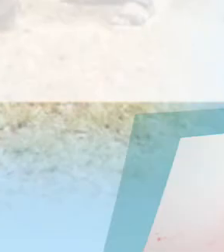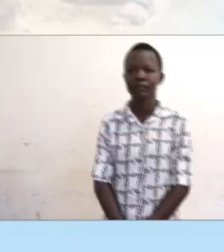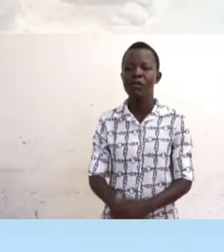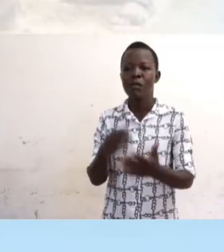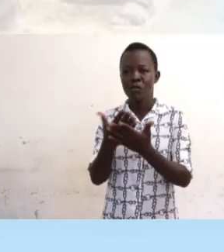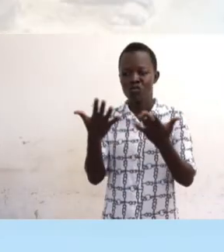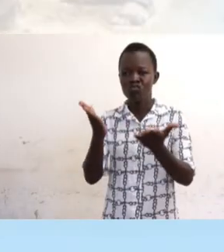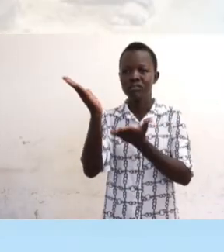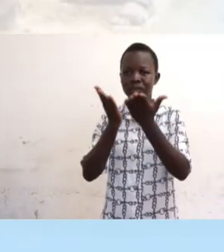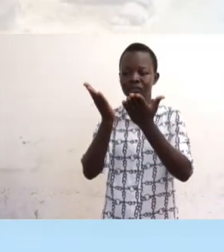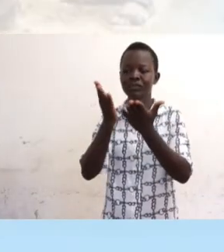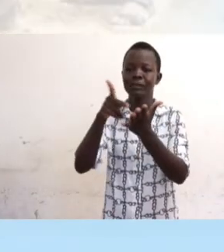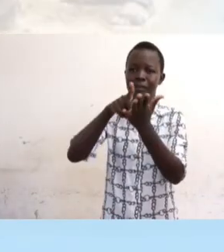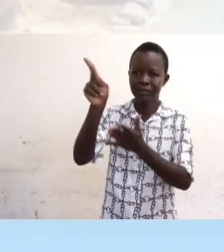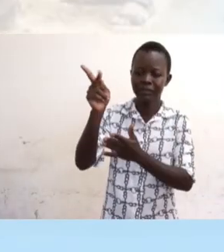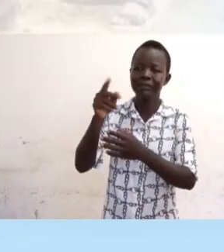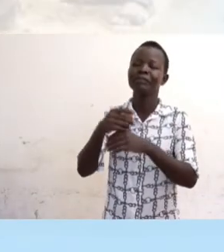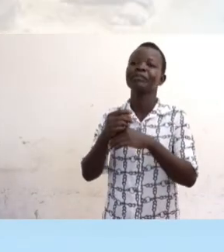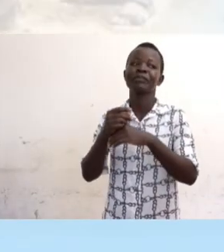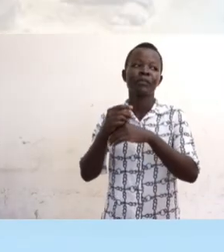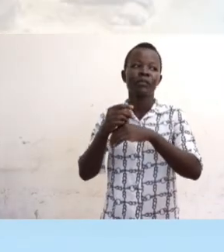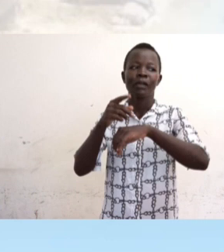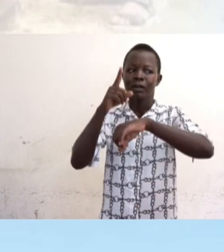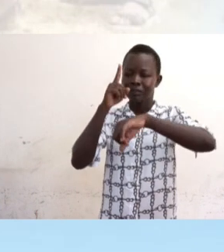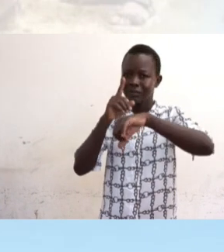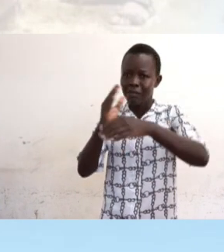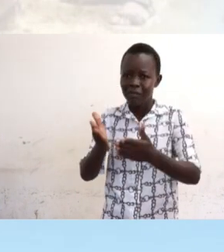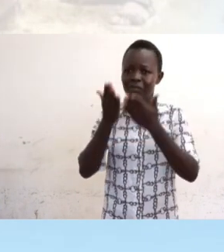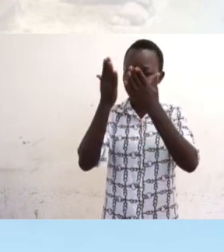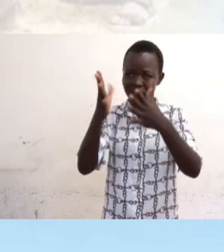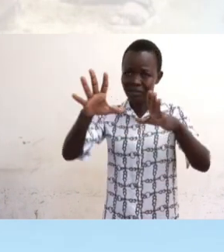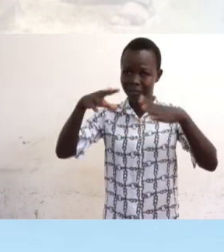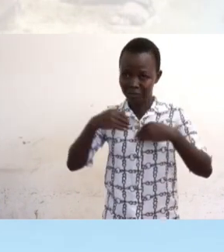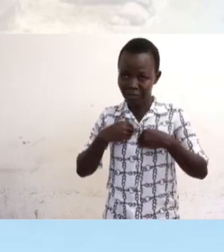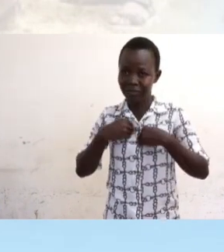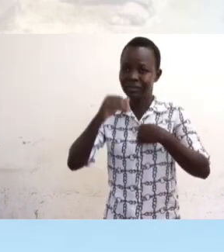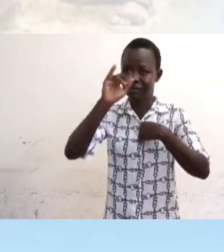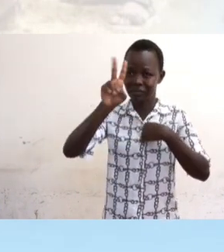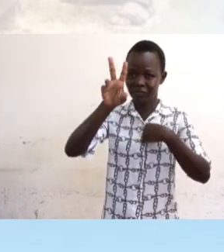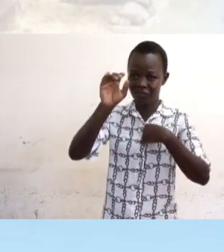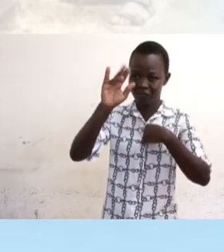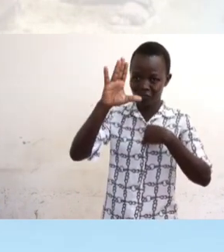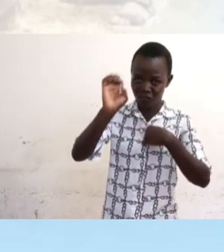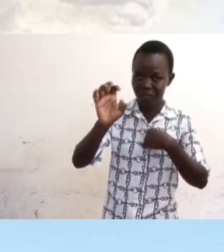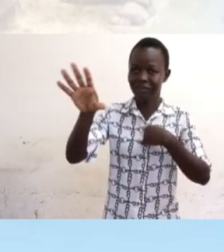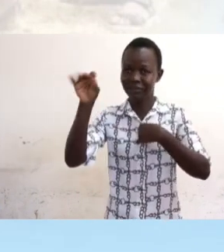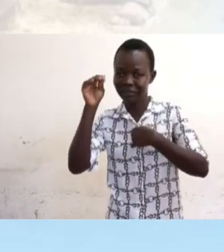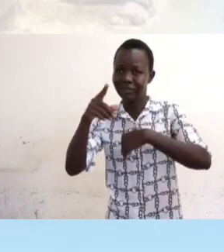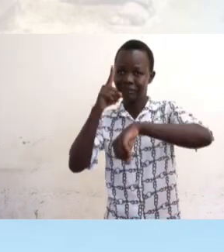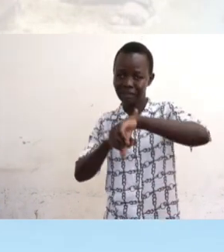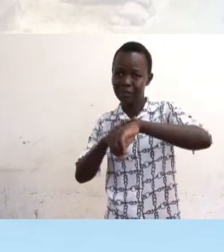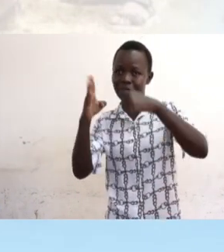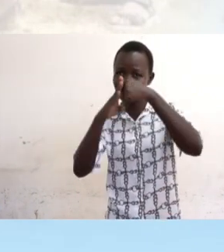For payment of goods and services, you are required to undertake delivery, acceptance and invoice. The charges are